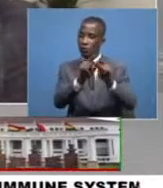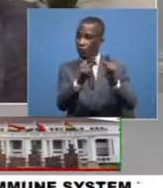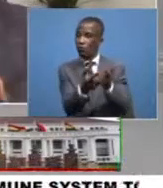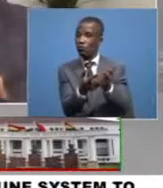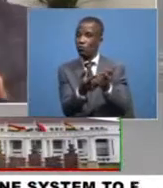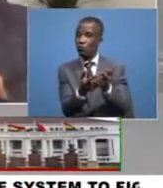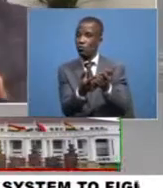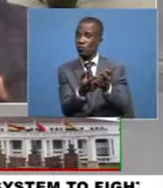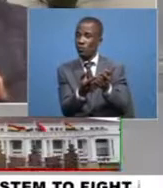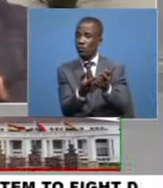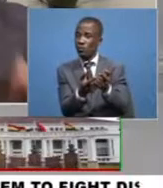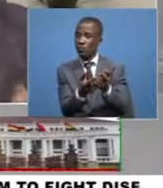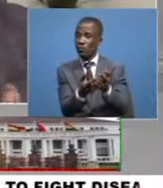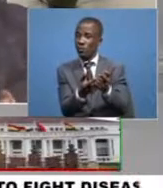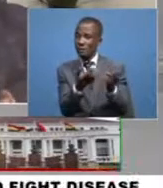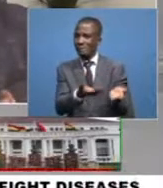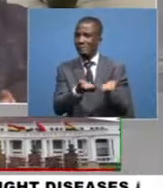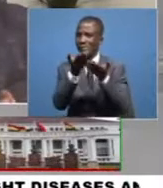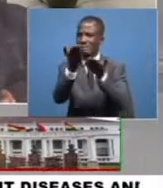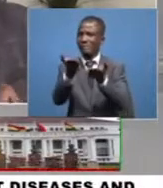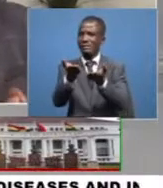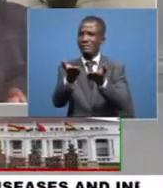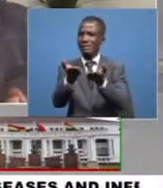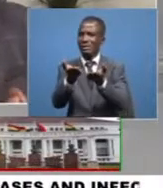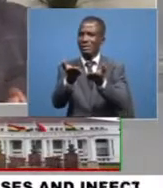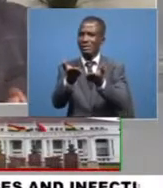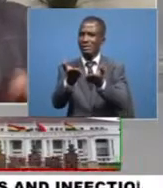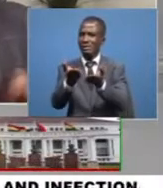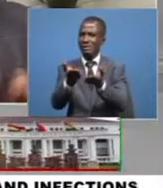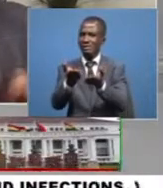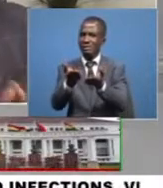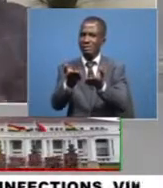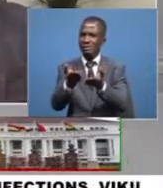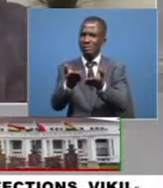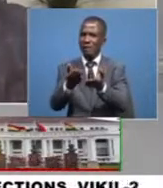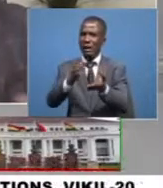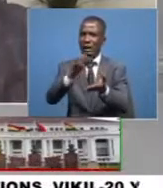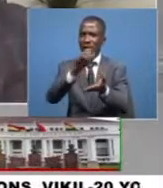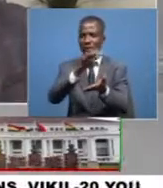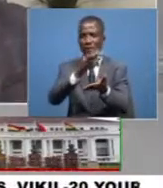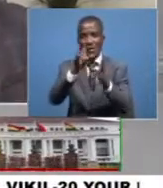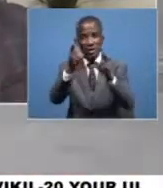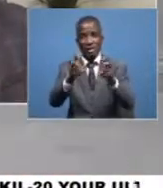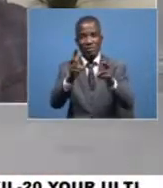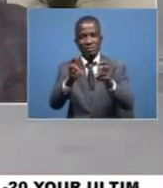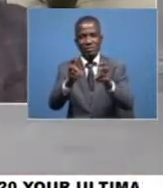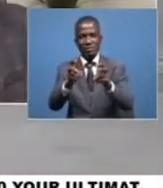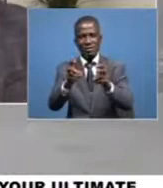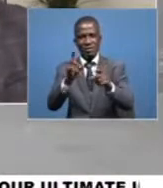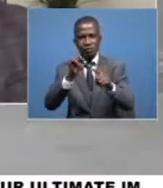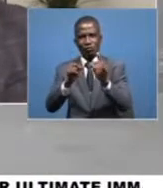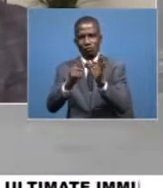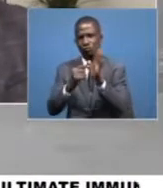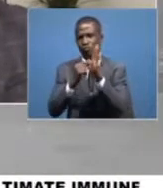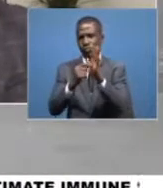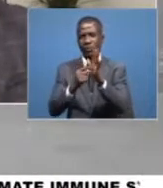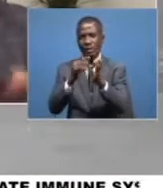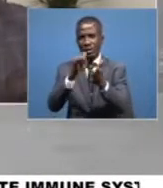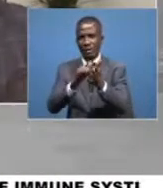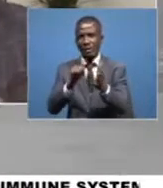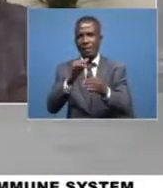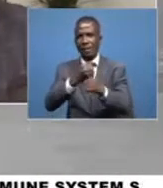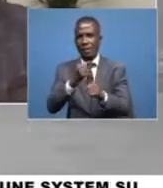putting it in as the testimony or the statement, let me put it that way, that was made by